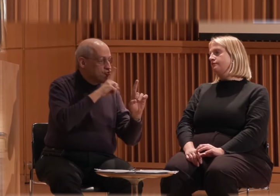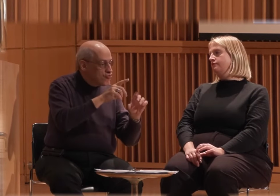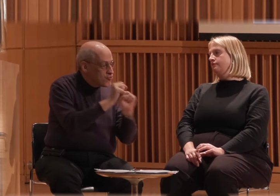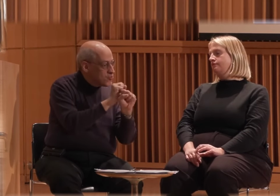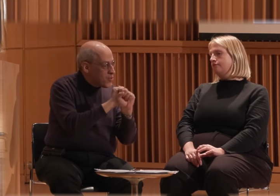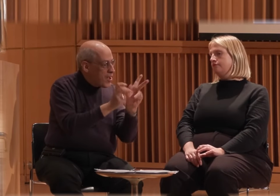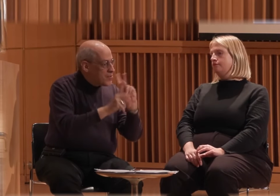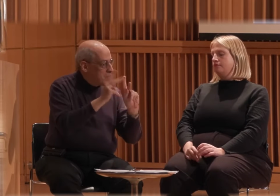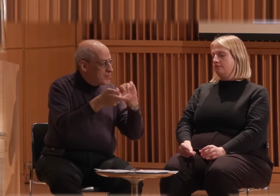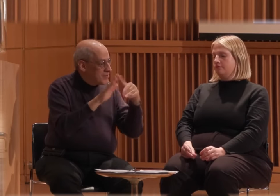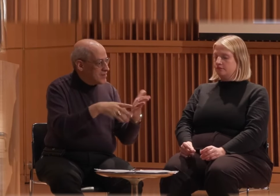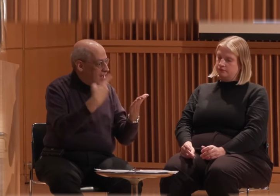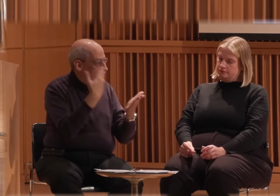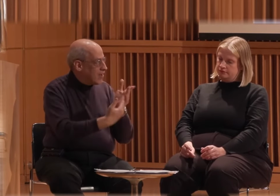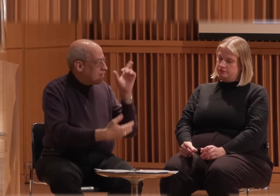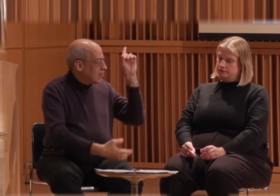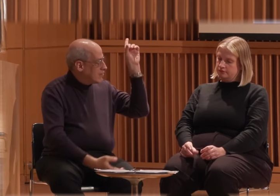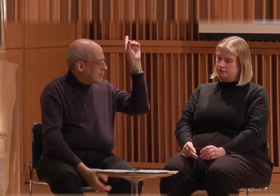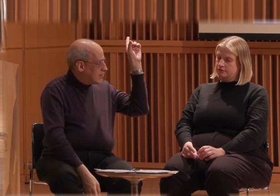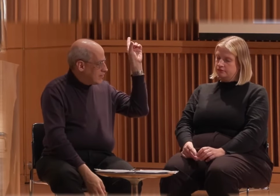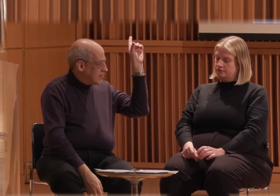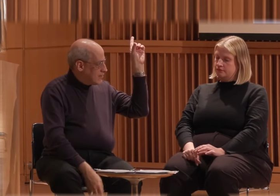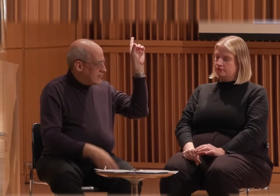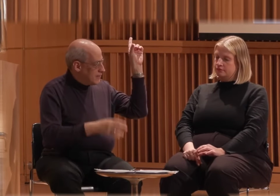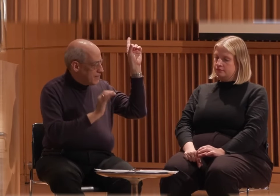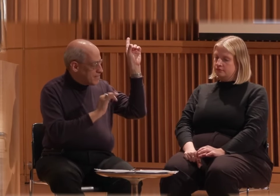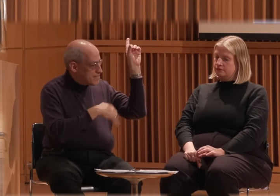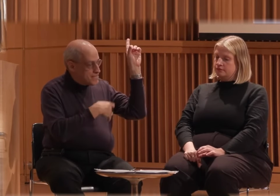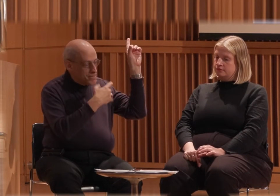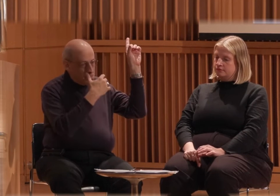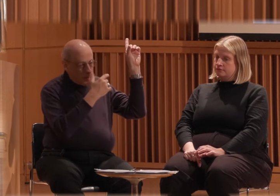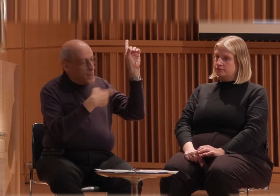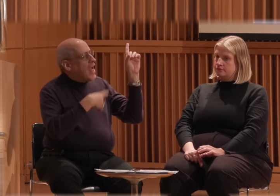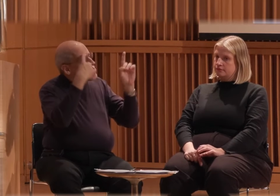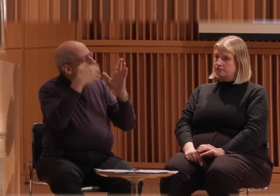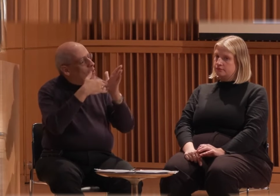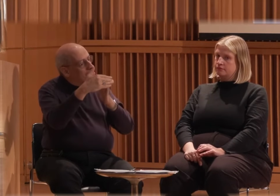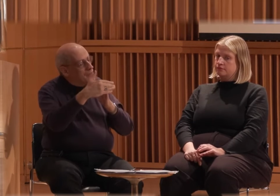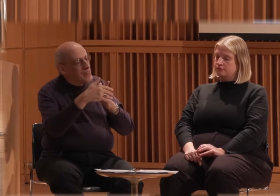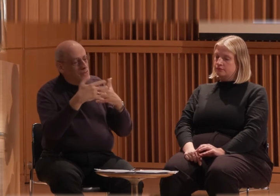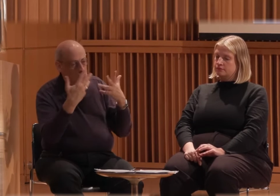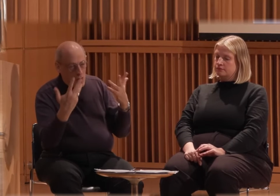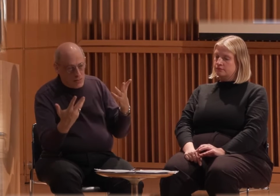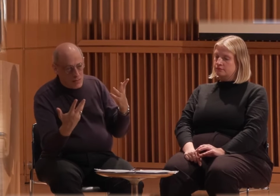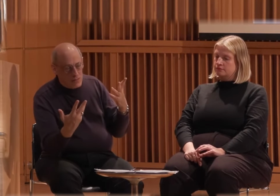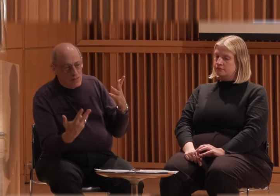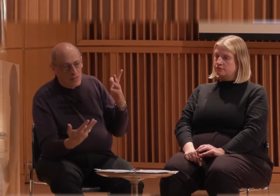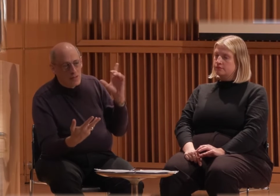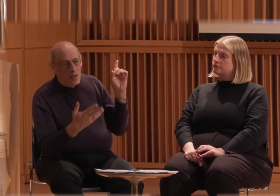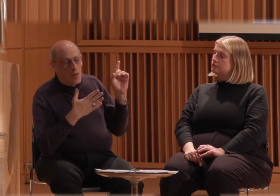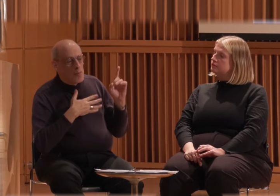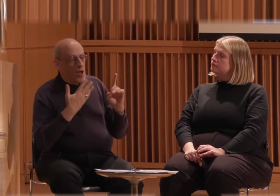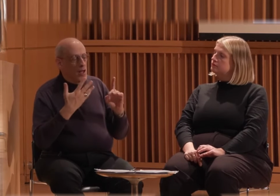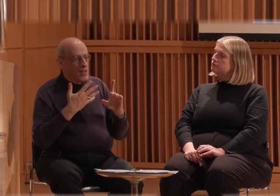people represented by it. And I thought a lot about what my